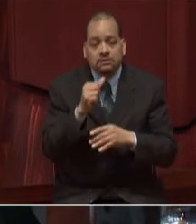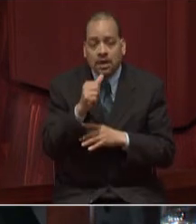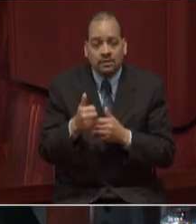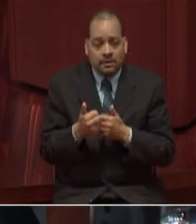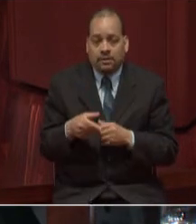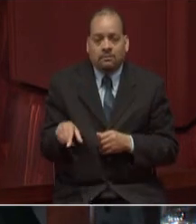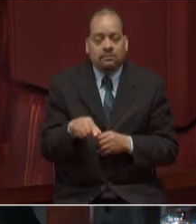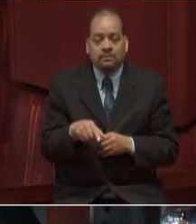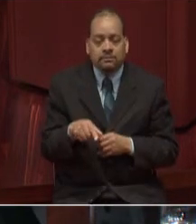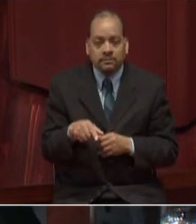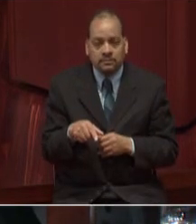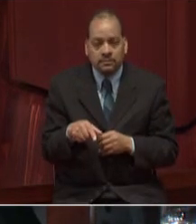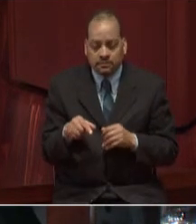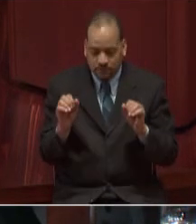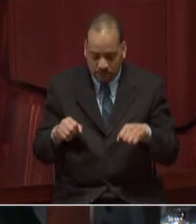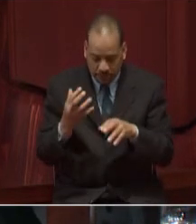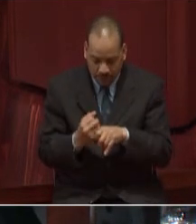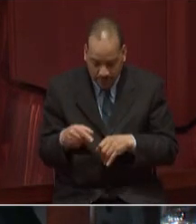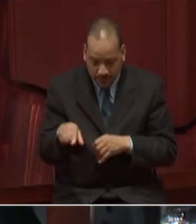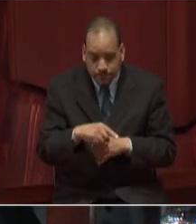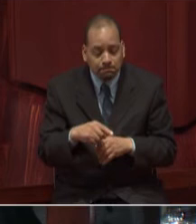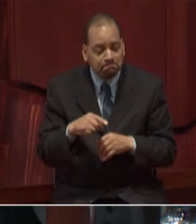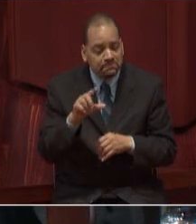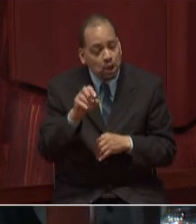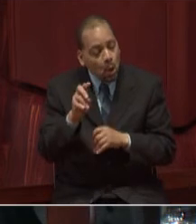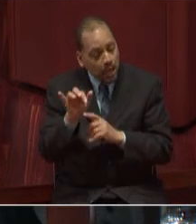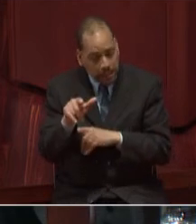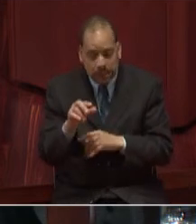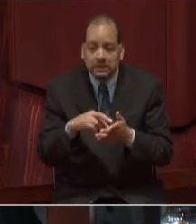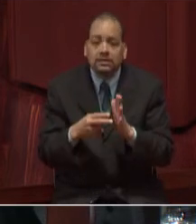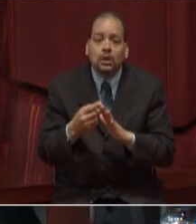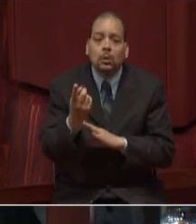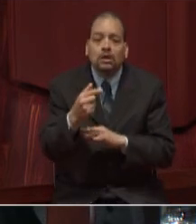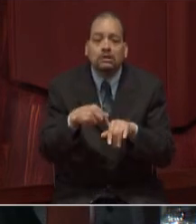totally loyal to. And he sent me off once